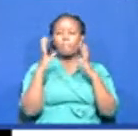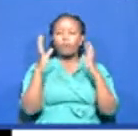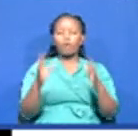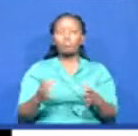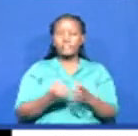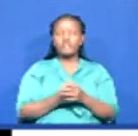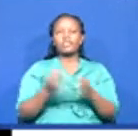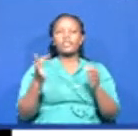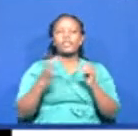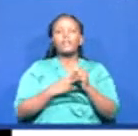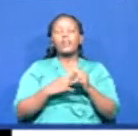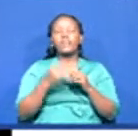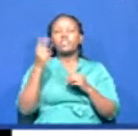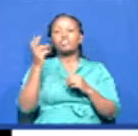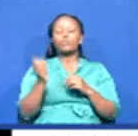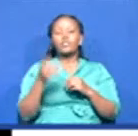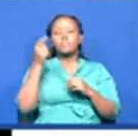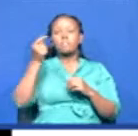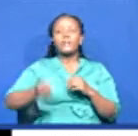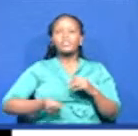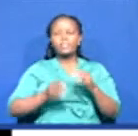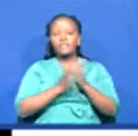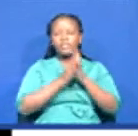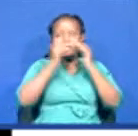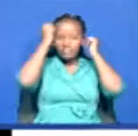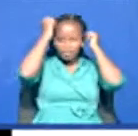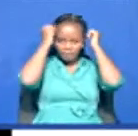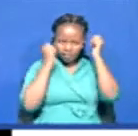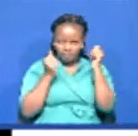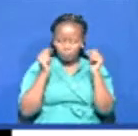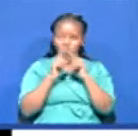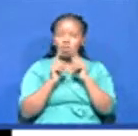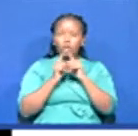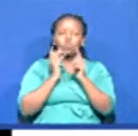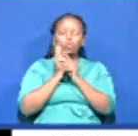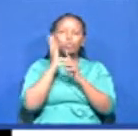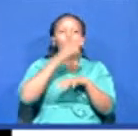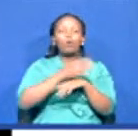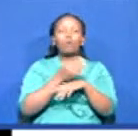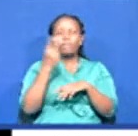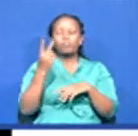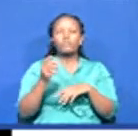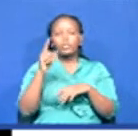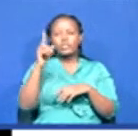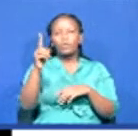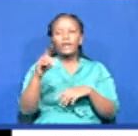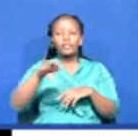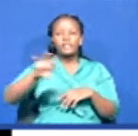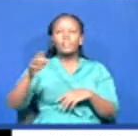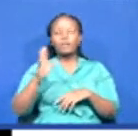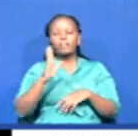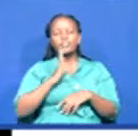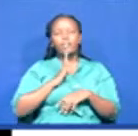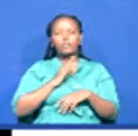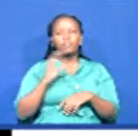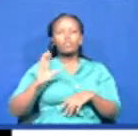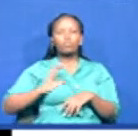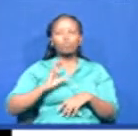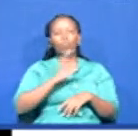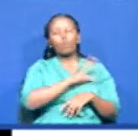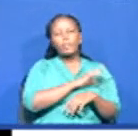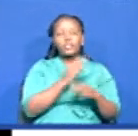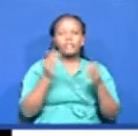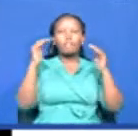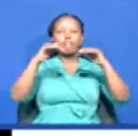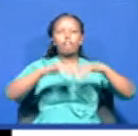820 magistrates and judges, and held over 21 county security committee sensitization forums.